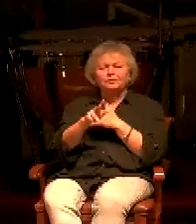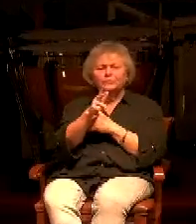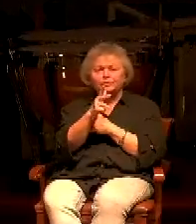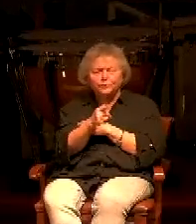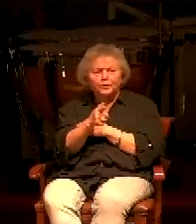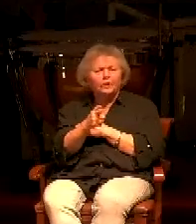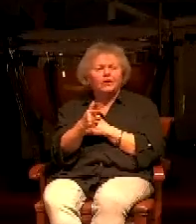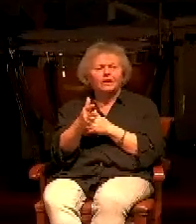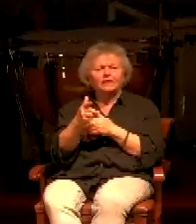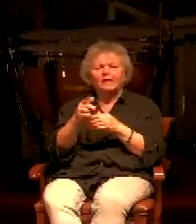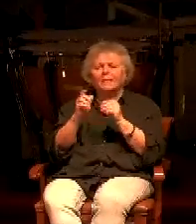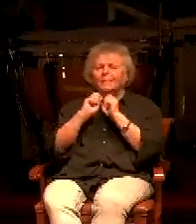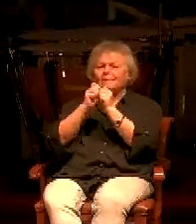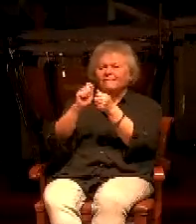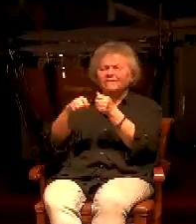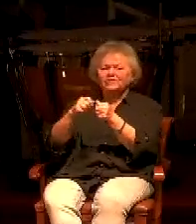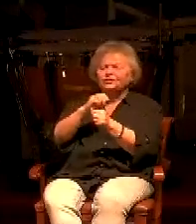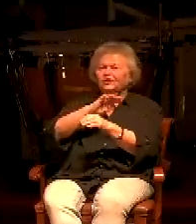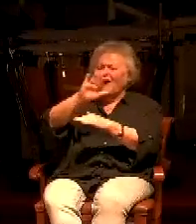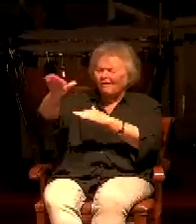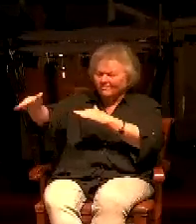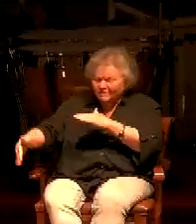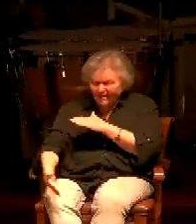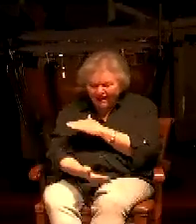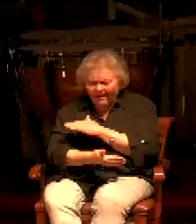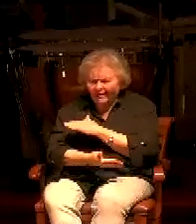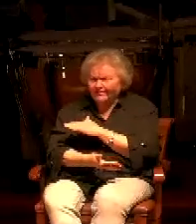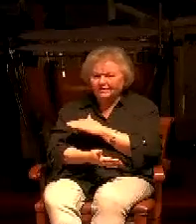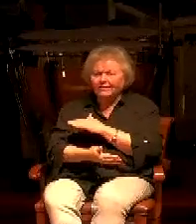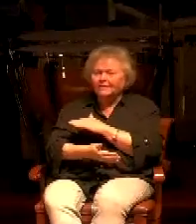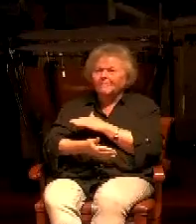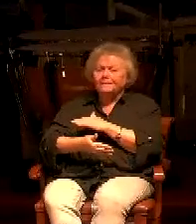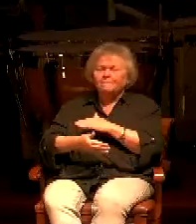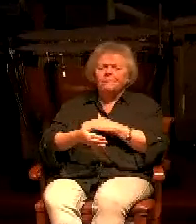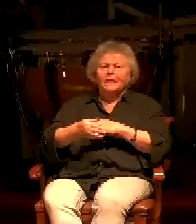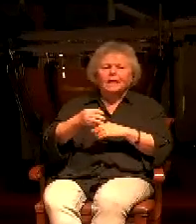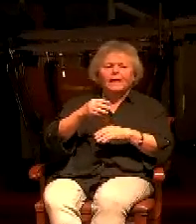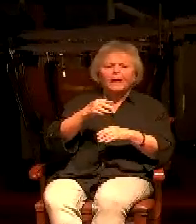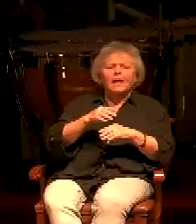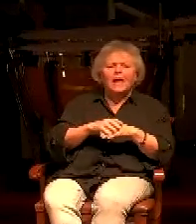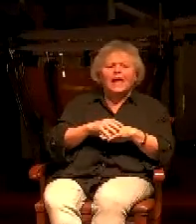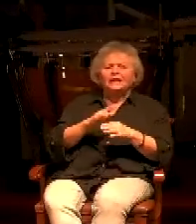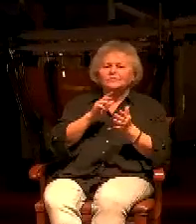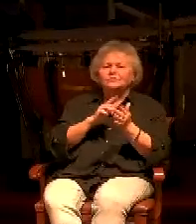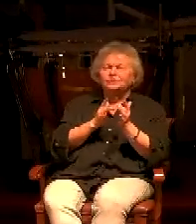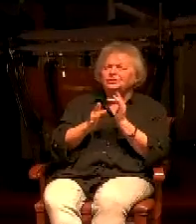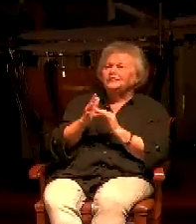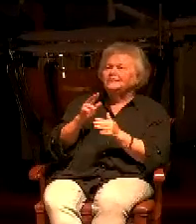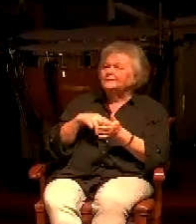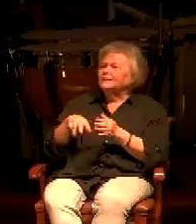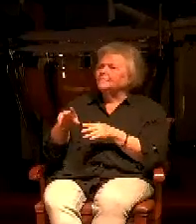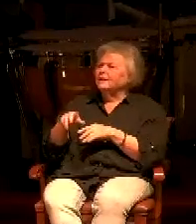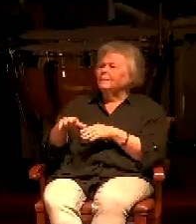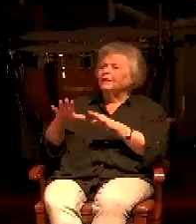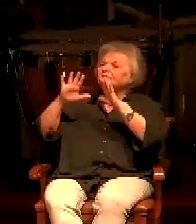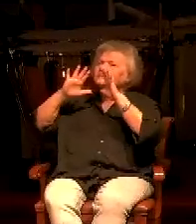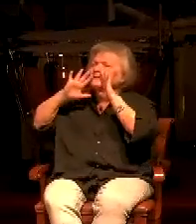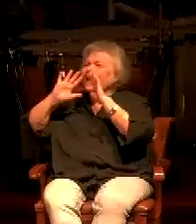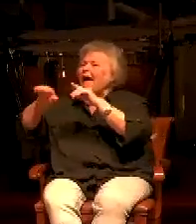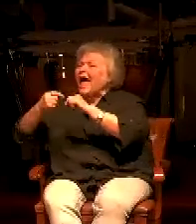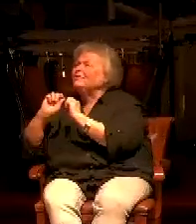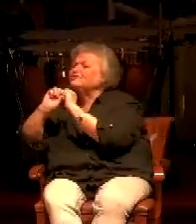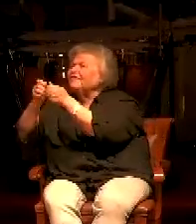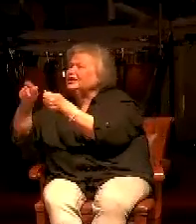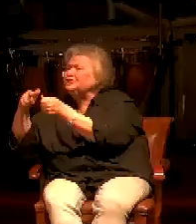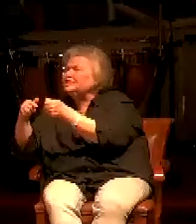had no luck. Then Jesus walks up on the shore, but they don't realize who he is. And he yells out to them, "How's the fishing?" We all do this, right? Getting